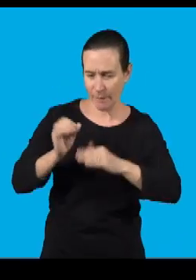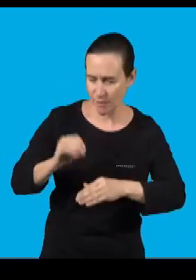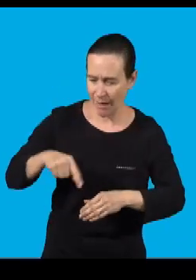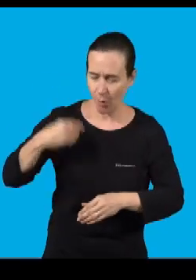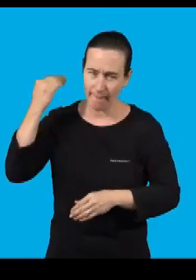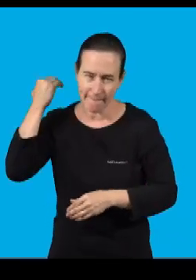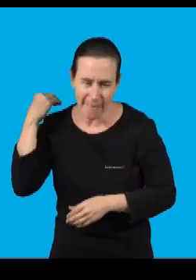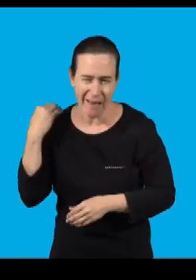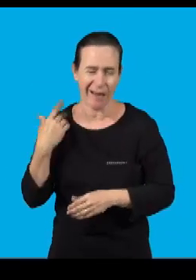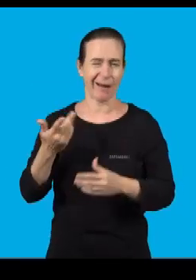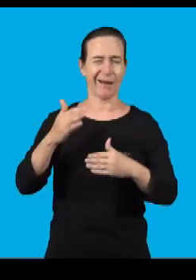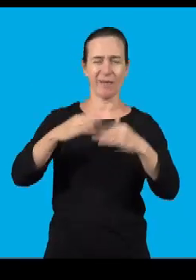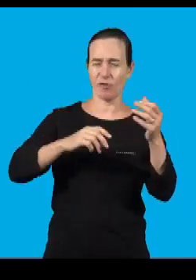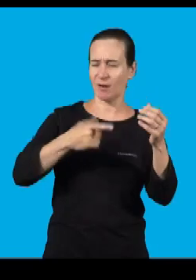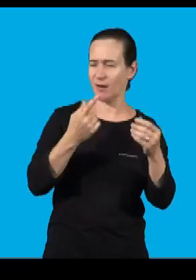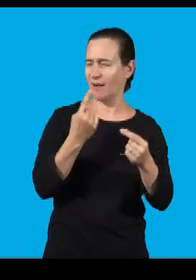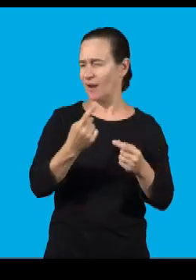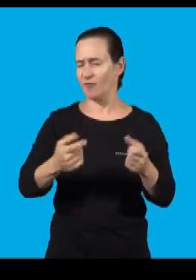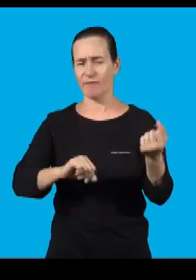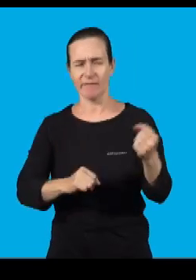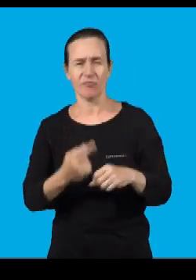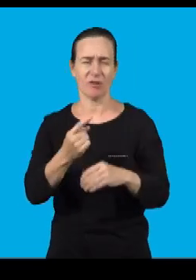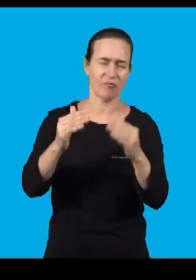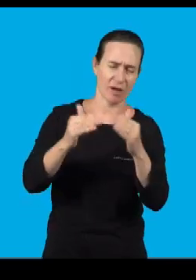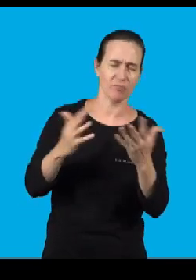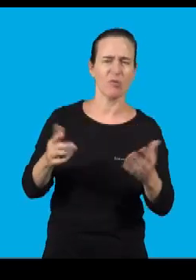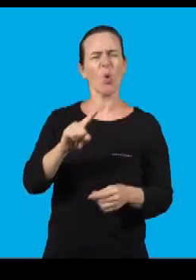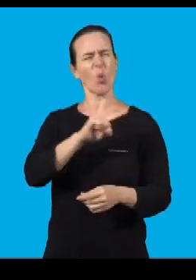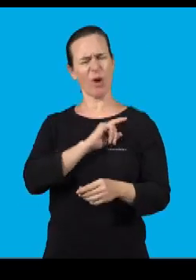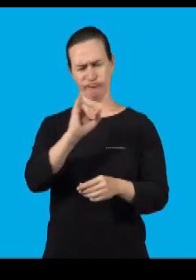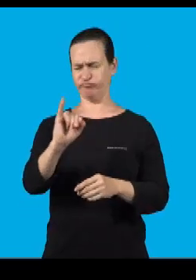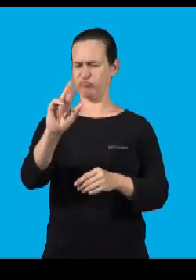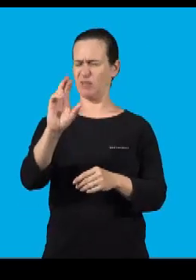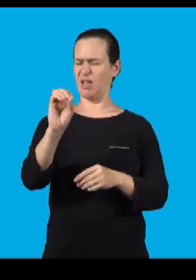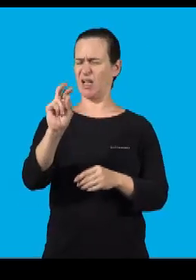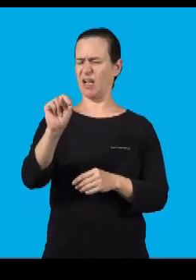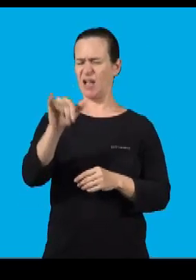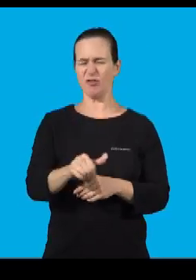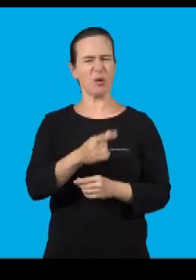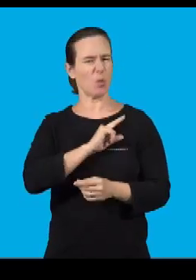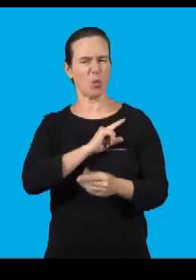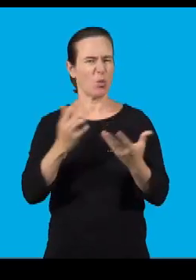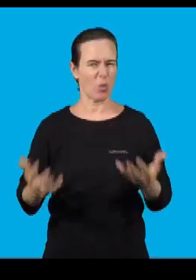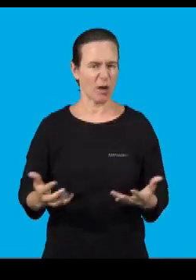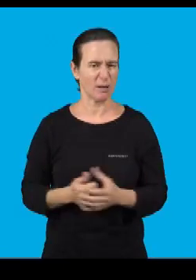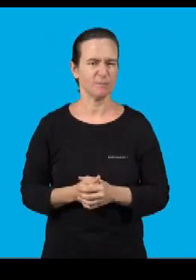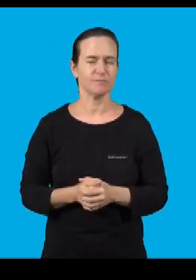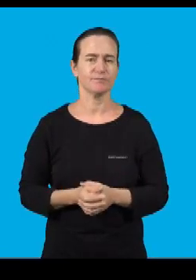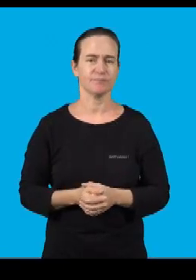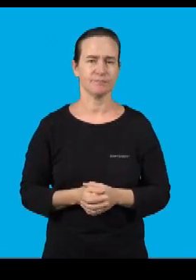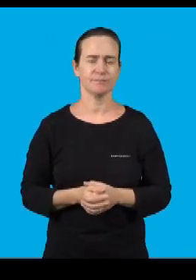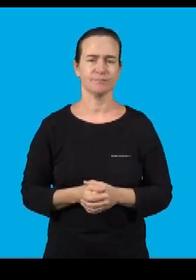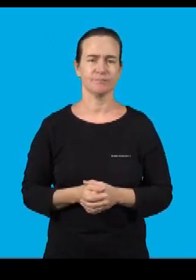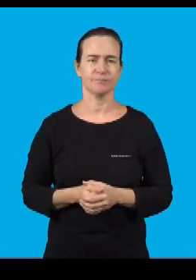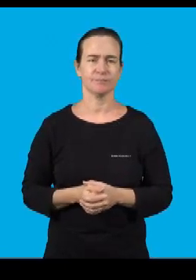every theater, every beautiful house. Why is it ironic? All right, so let's see what the answer or solution reveals to